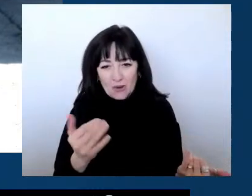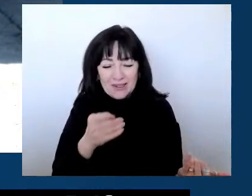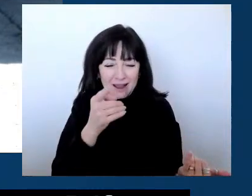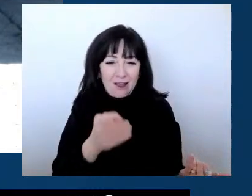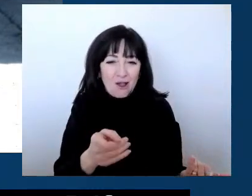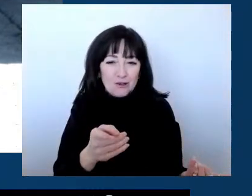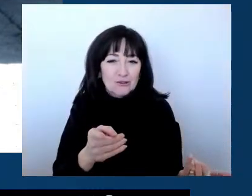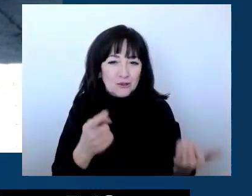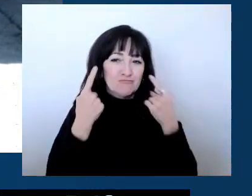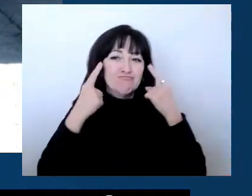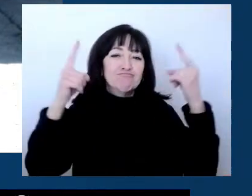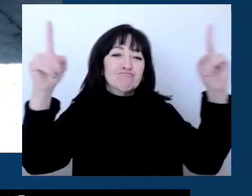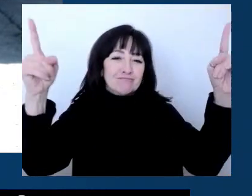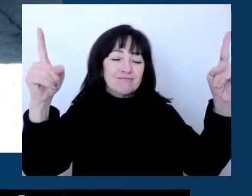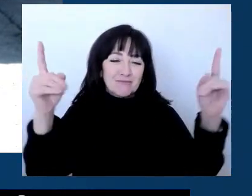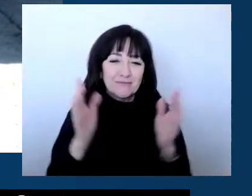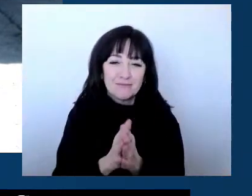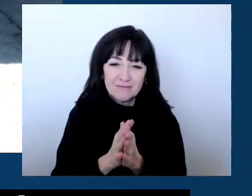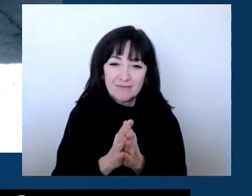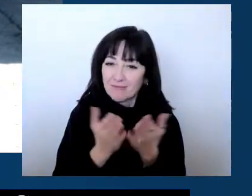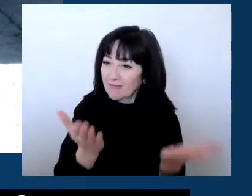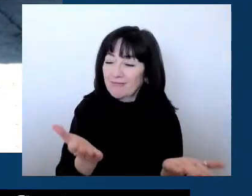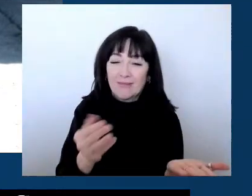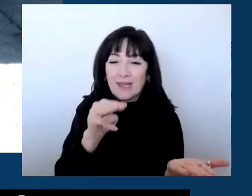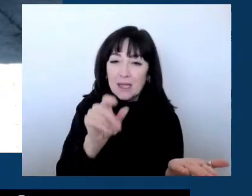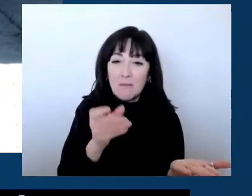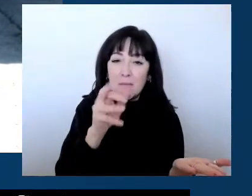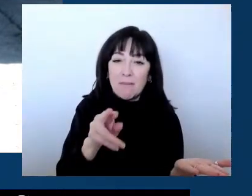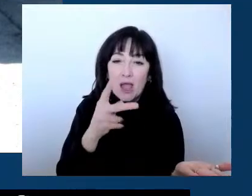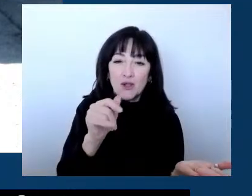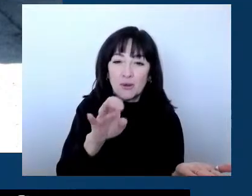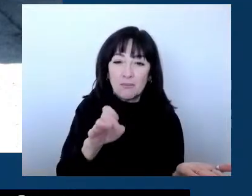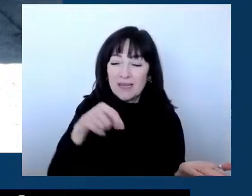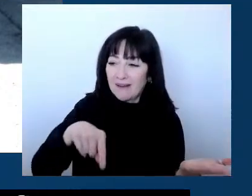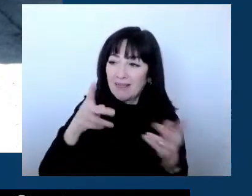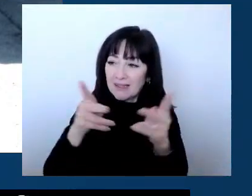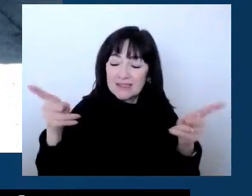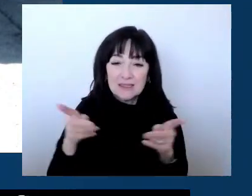have arrived at a place that loves you. I got to just tell you.